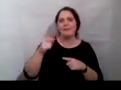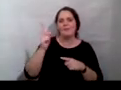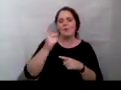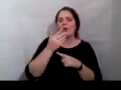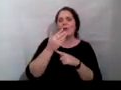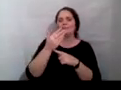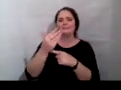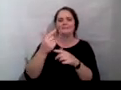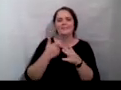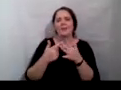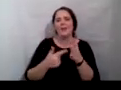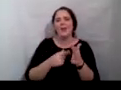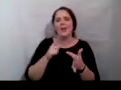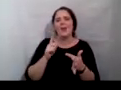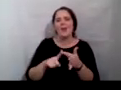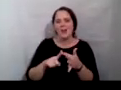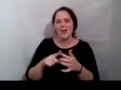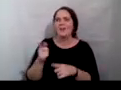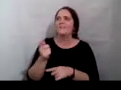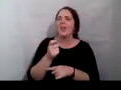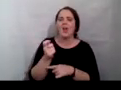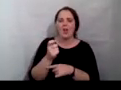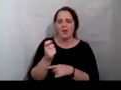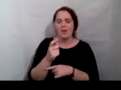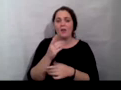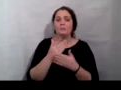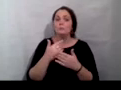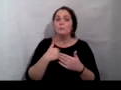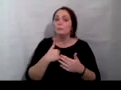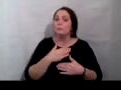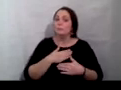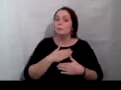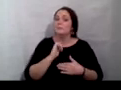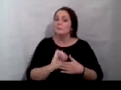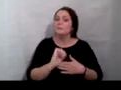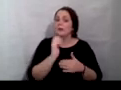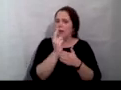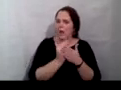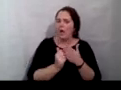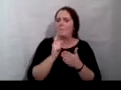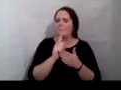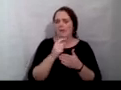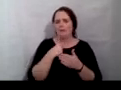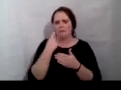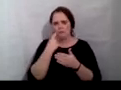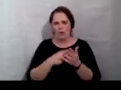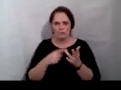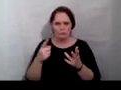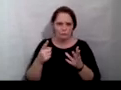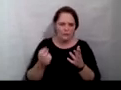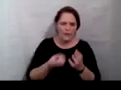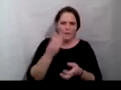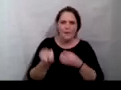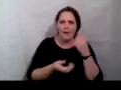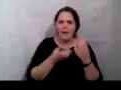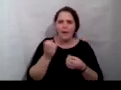flying. And bear in mind, I'm a huge fan of Ian Fairweather's work, but I'm trying to tease out a difference